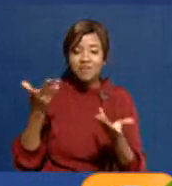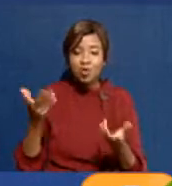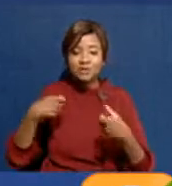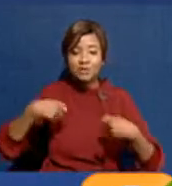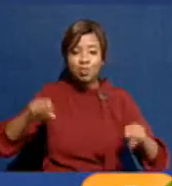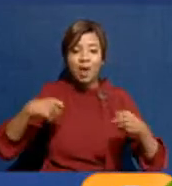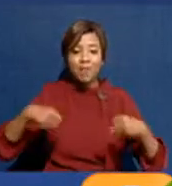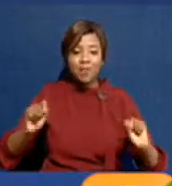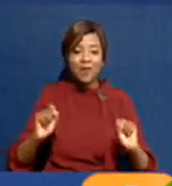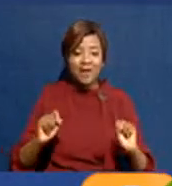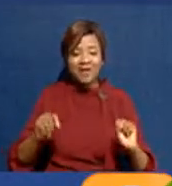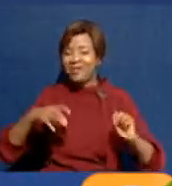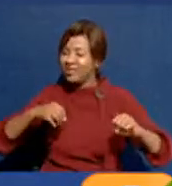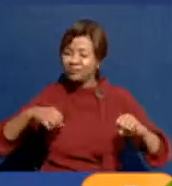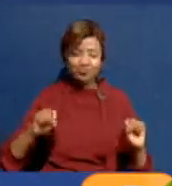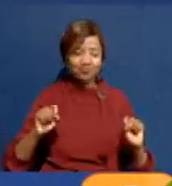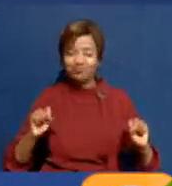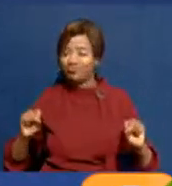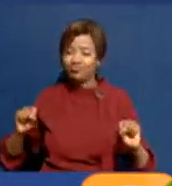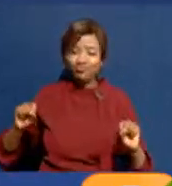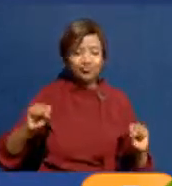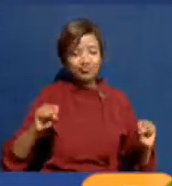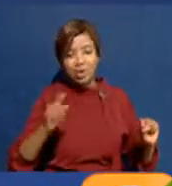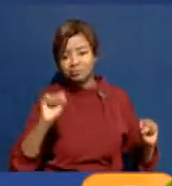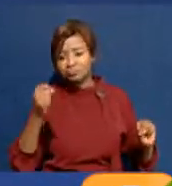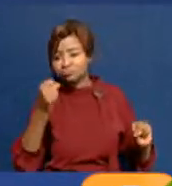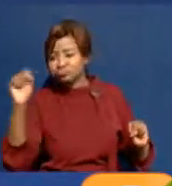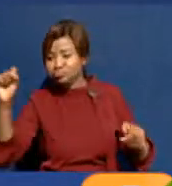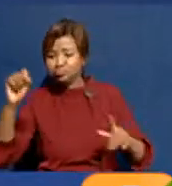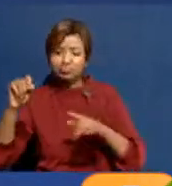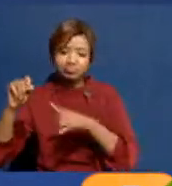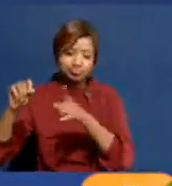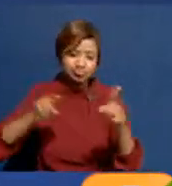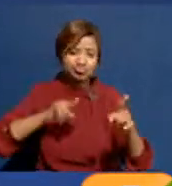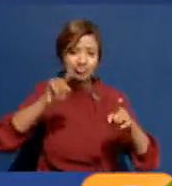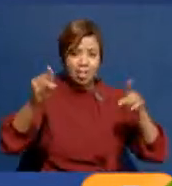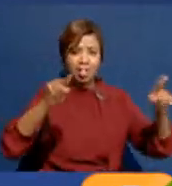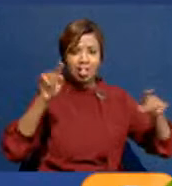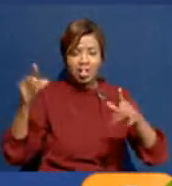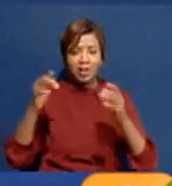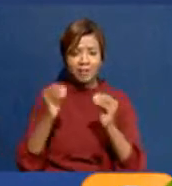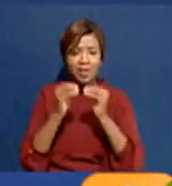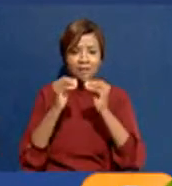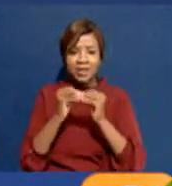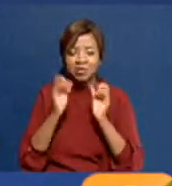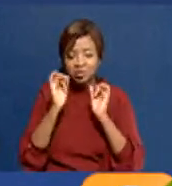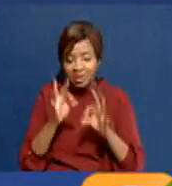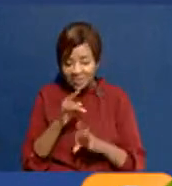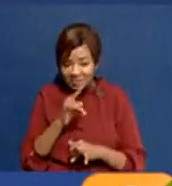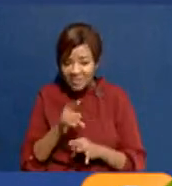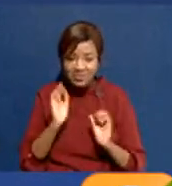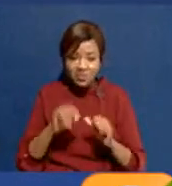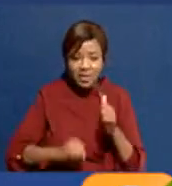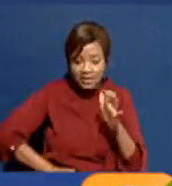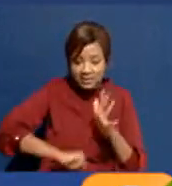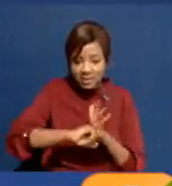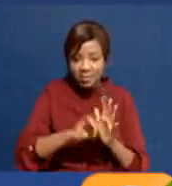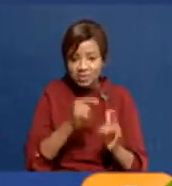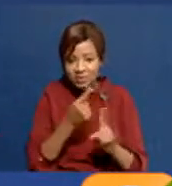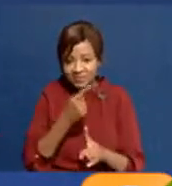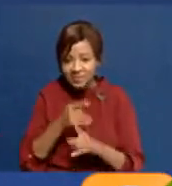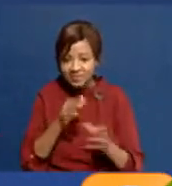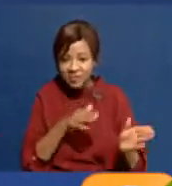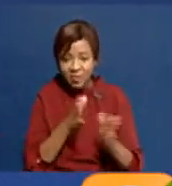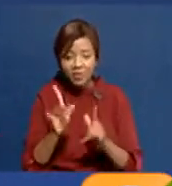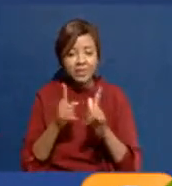that. They've been bought for motorcycles and they're able to move around. If these people called the CHVs can be facilitated in one way or another, I'm